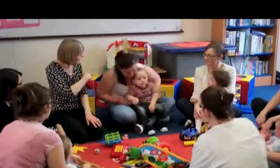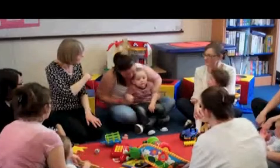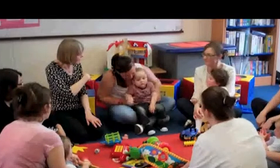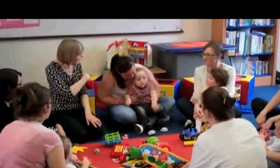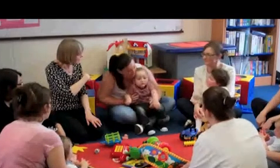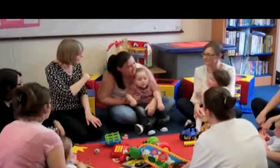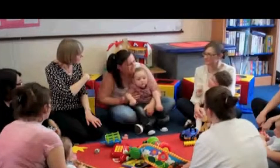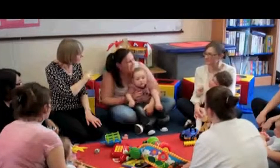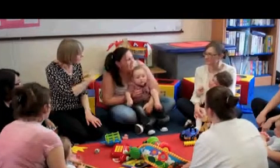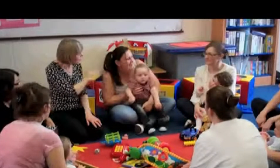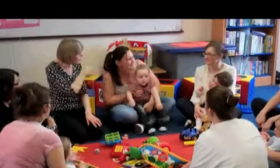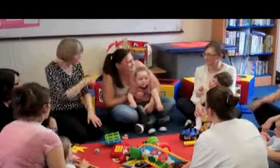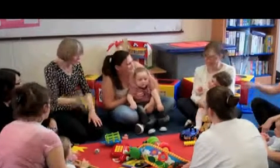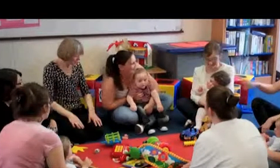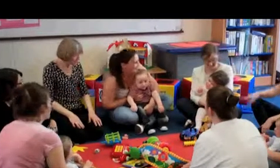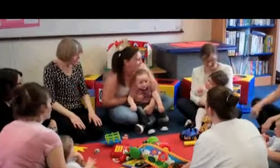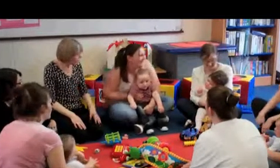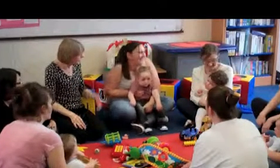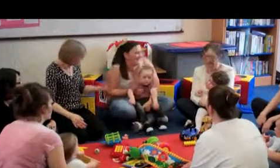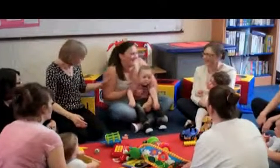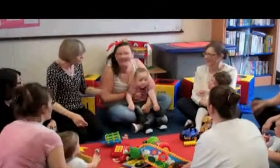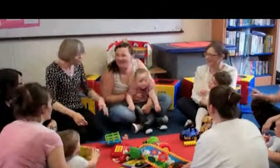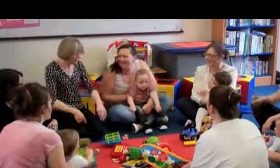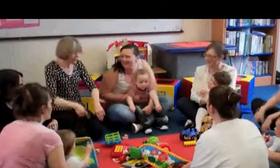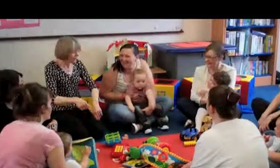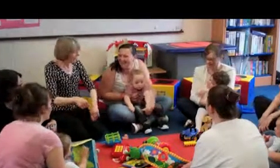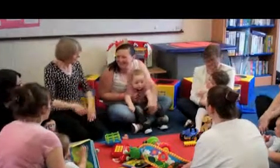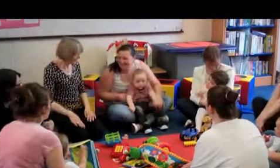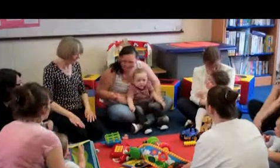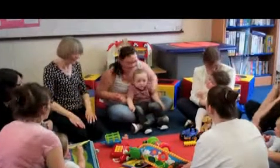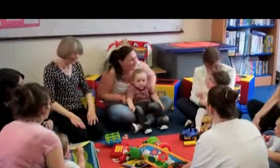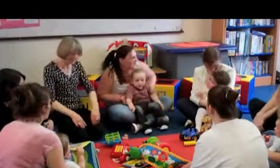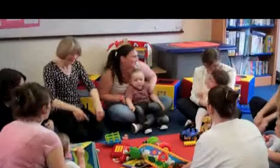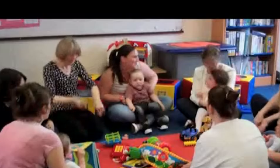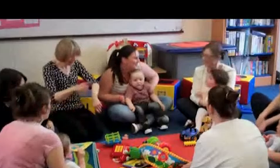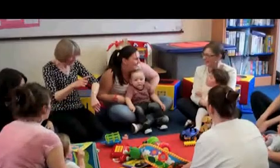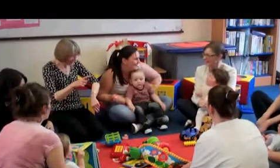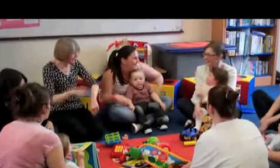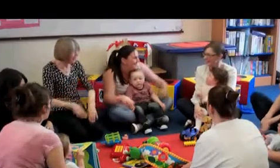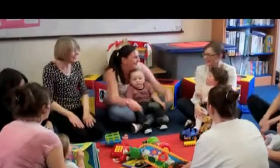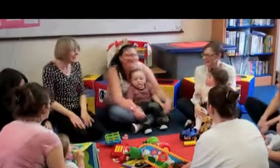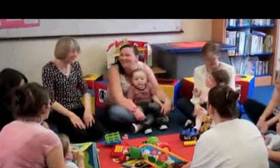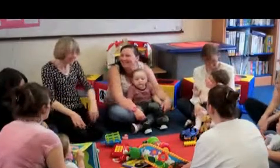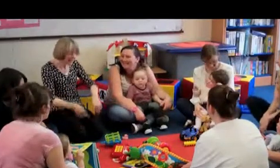twinkle, little star, how I wonder what you